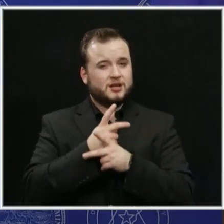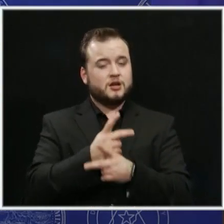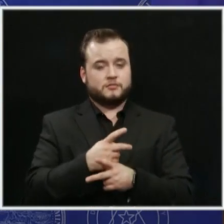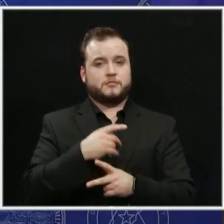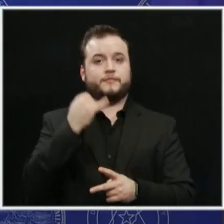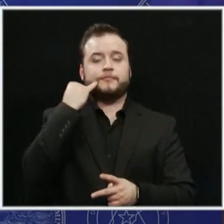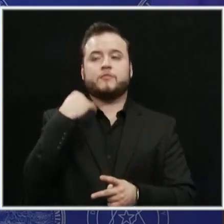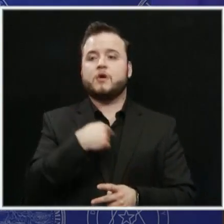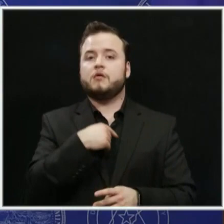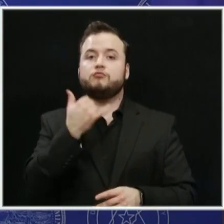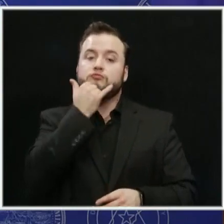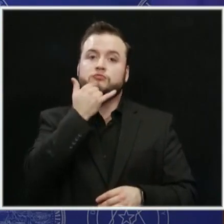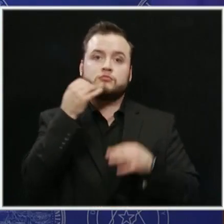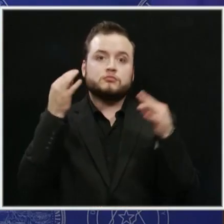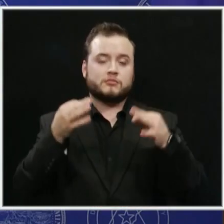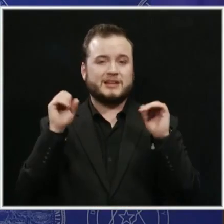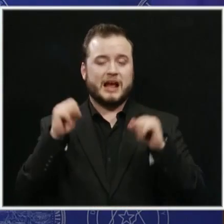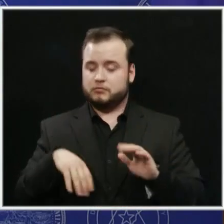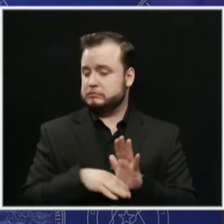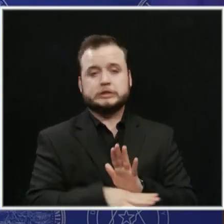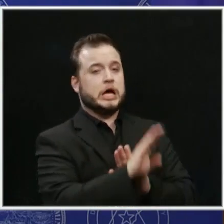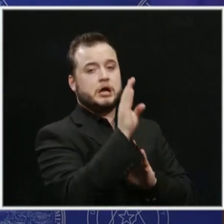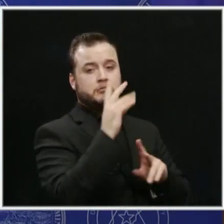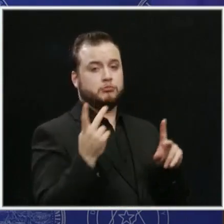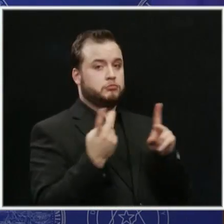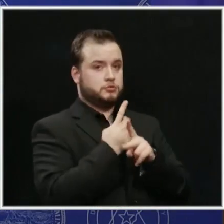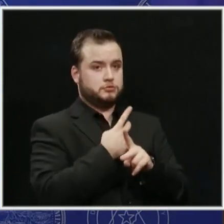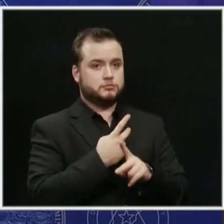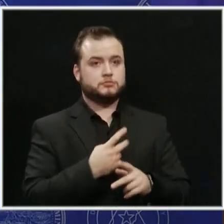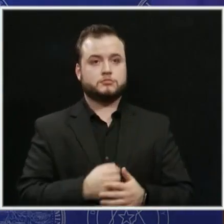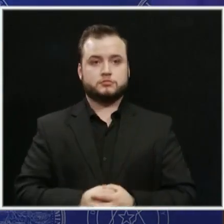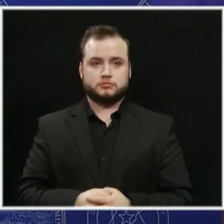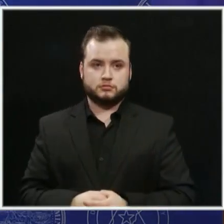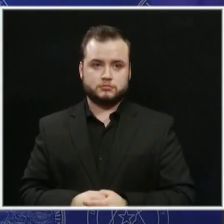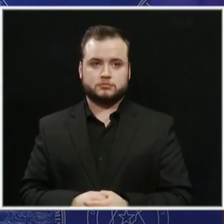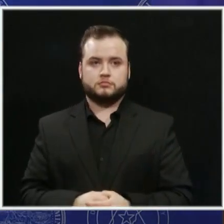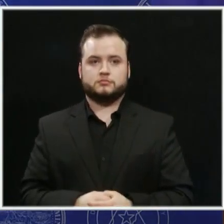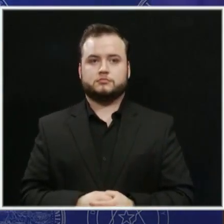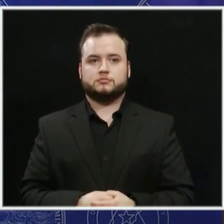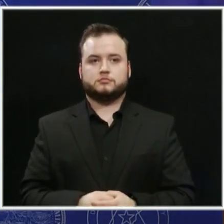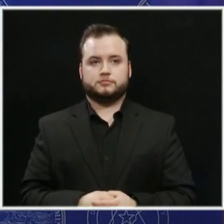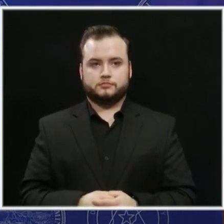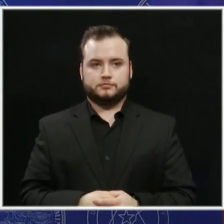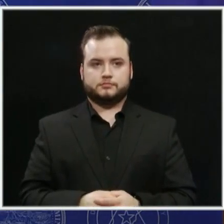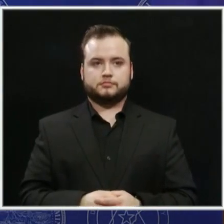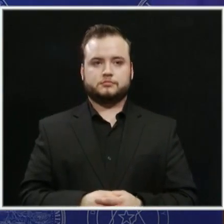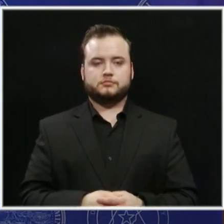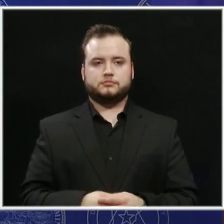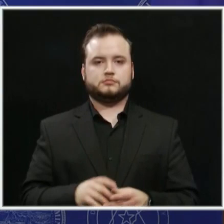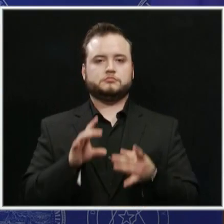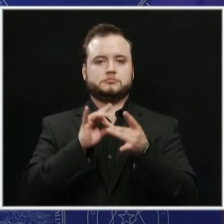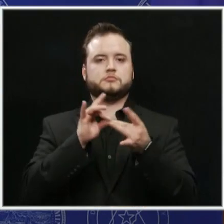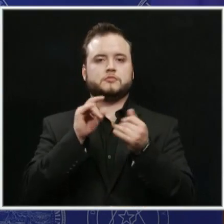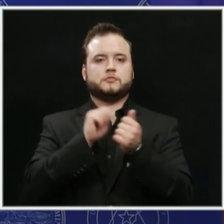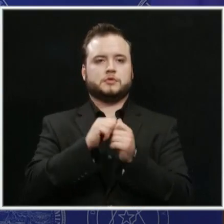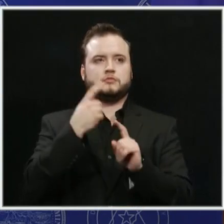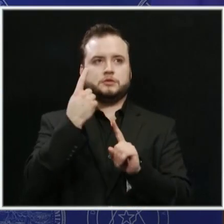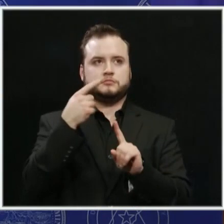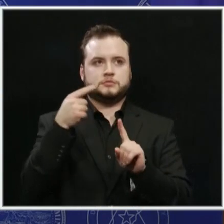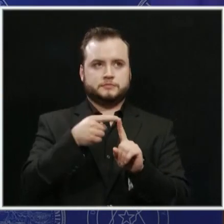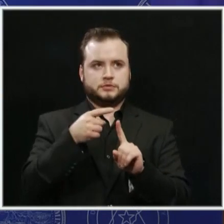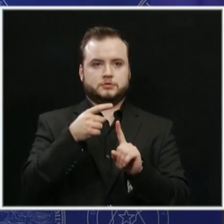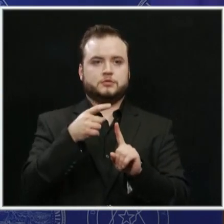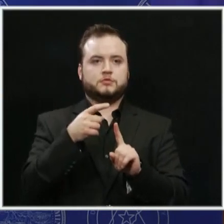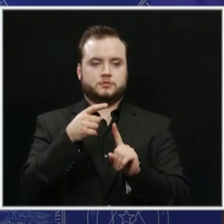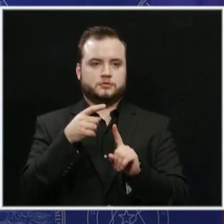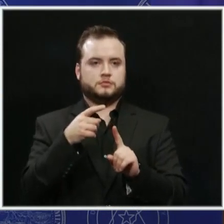anything else on specific hospitals? Not on specific hospitals, but just a comment that the vast majority of intensive care occurs in